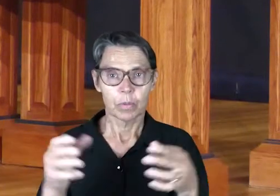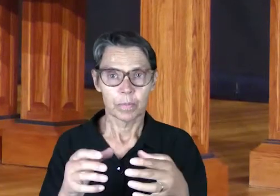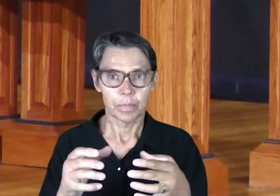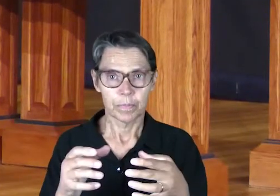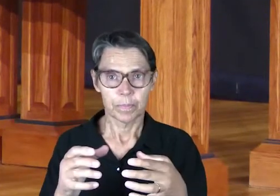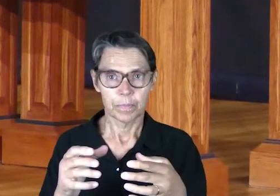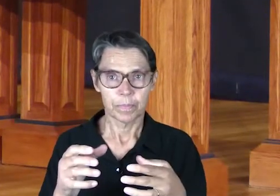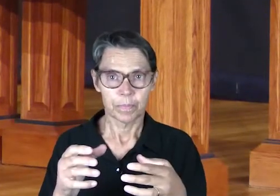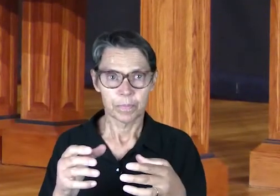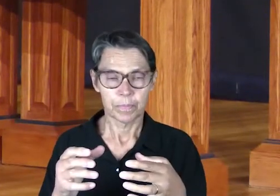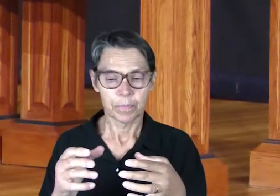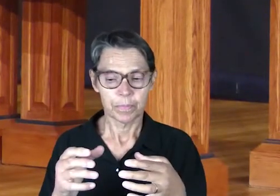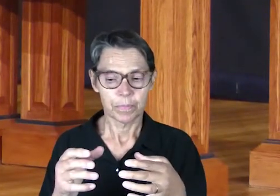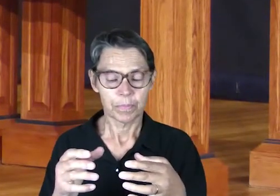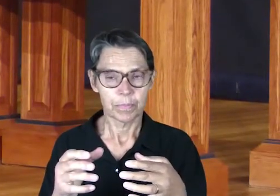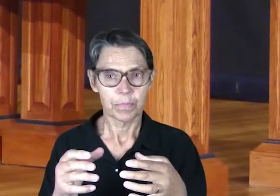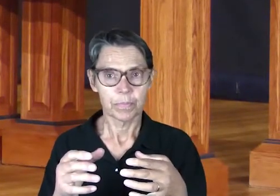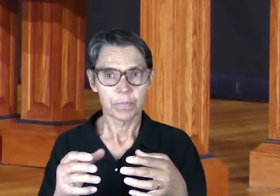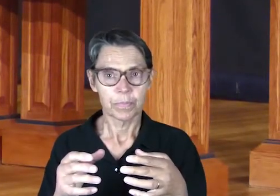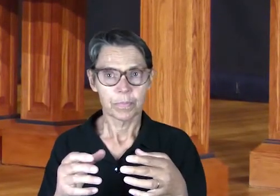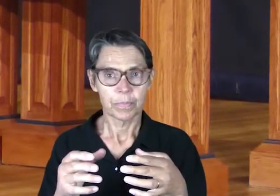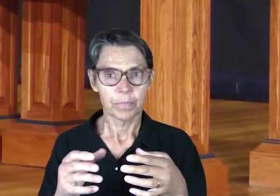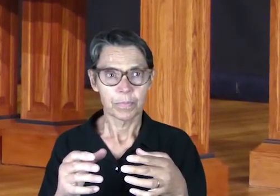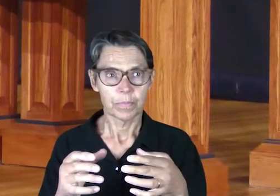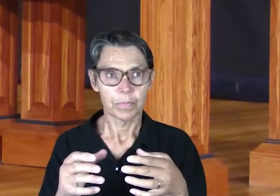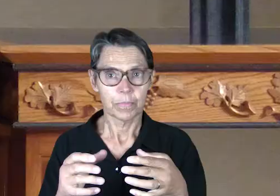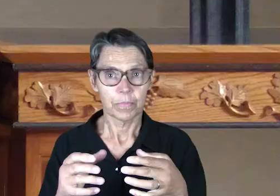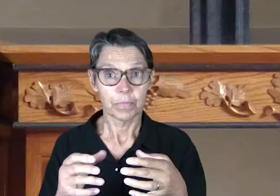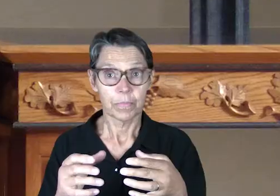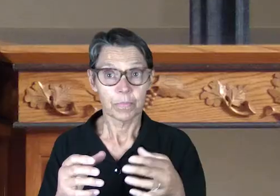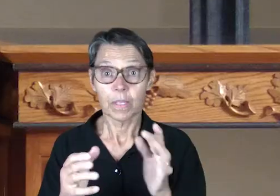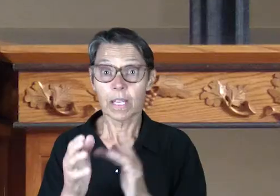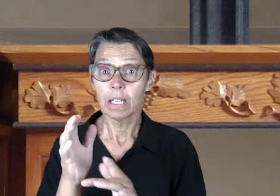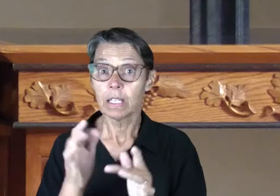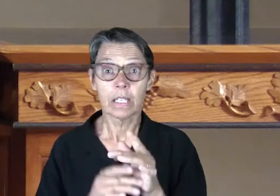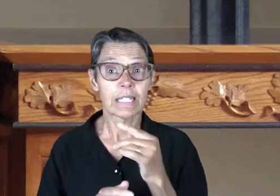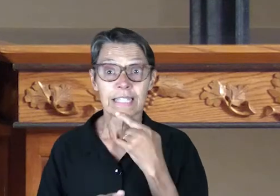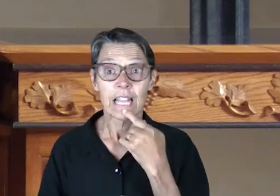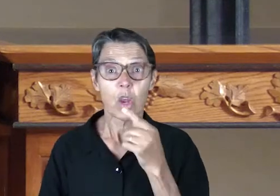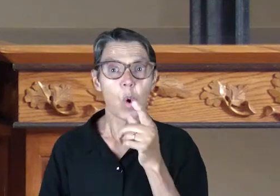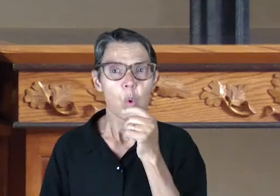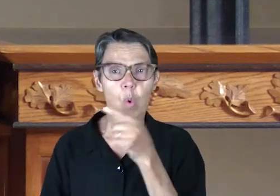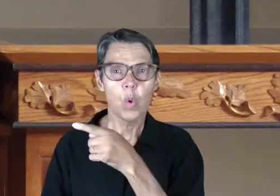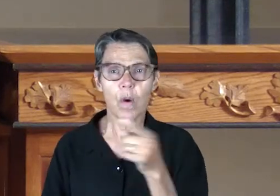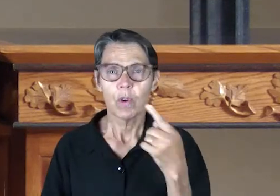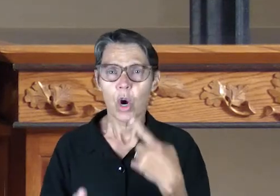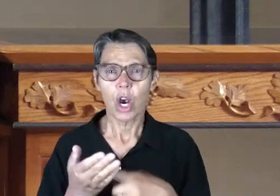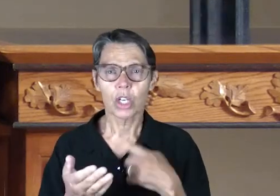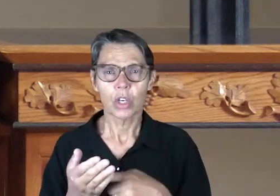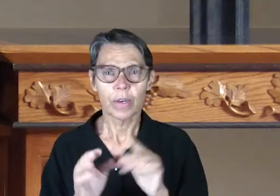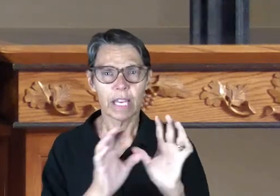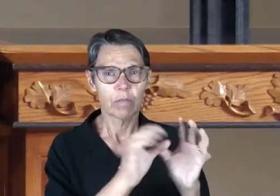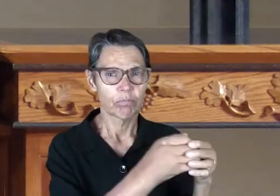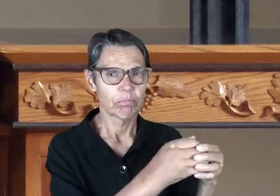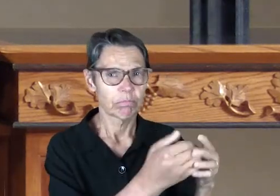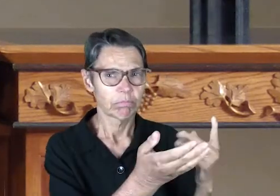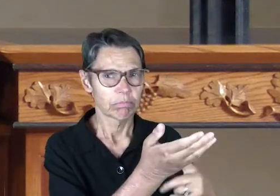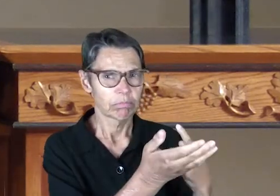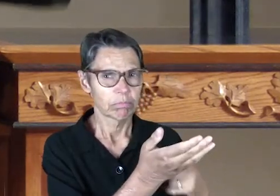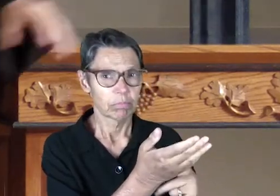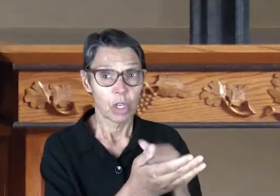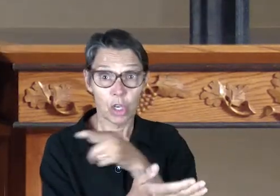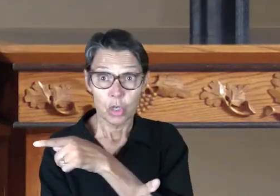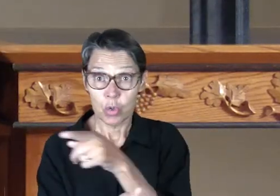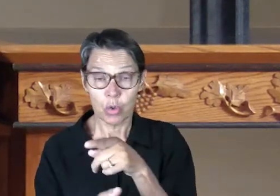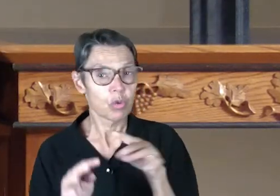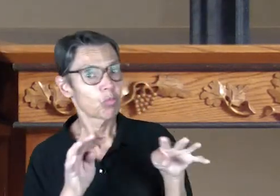He calls the disciples together. He doesn't say, those of you who are arguing, you need to sit over